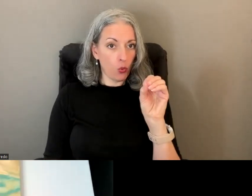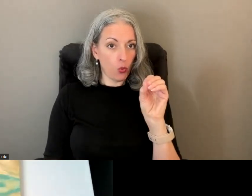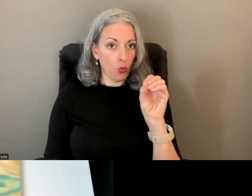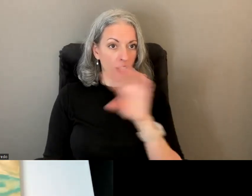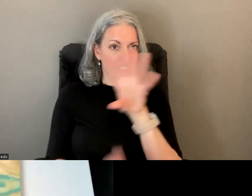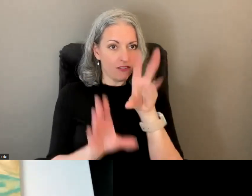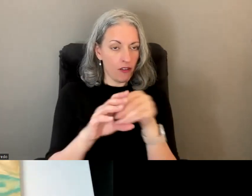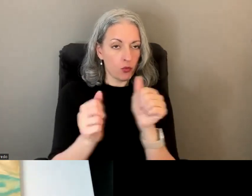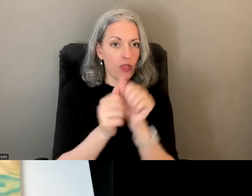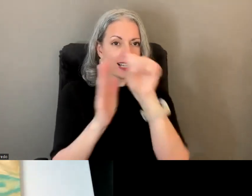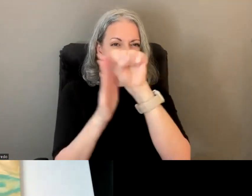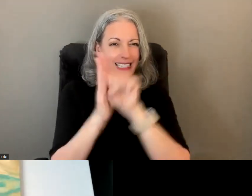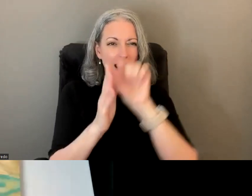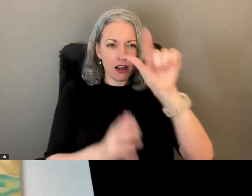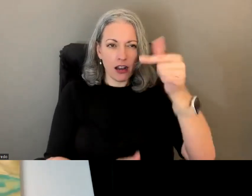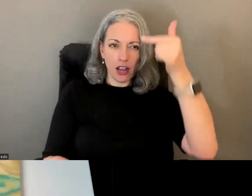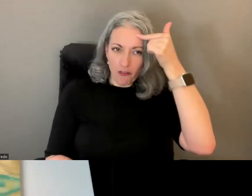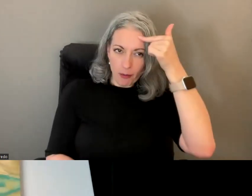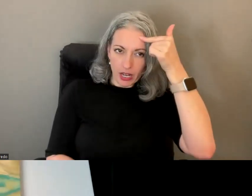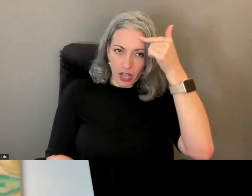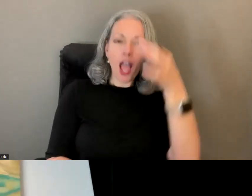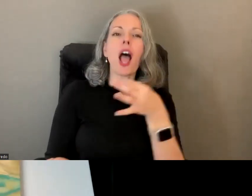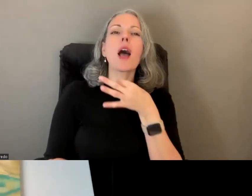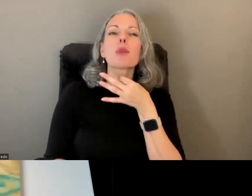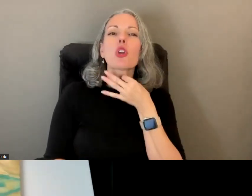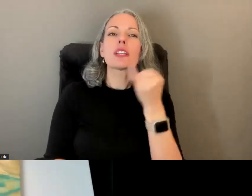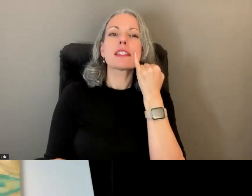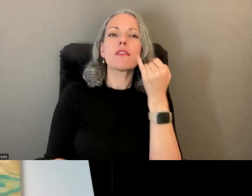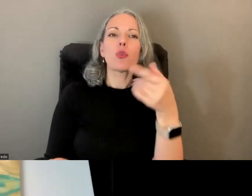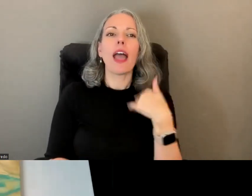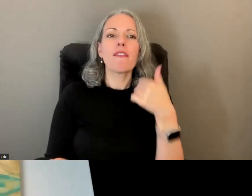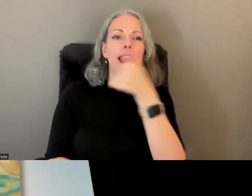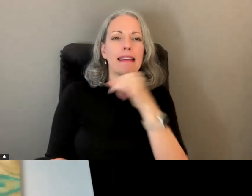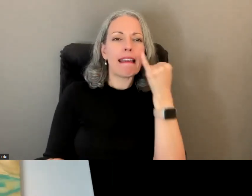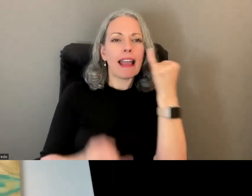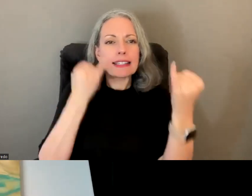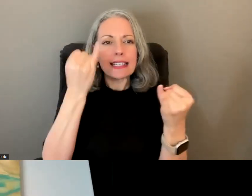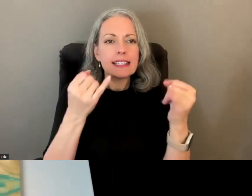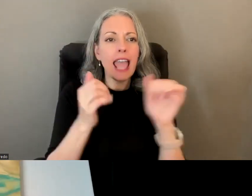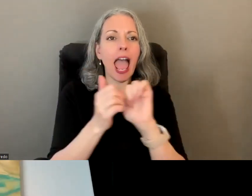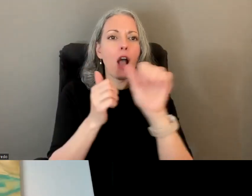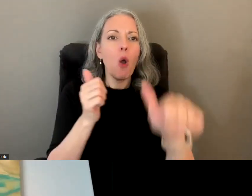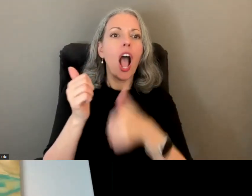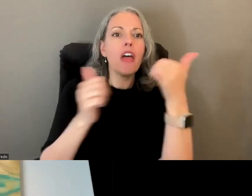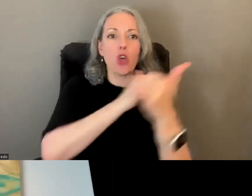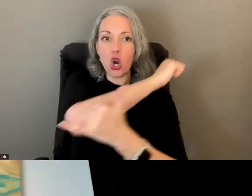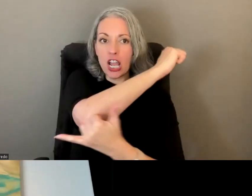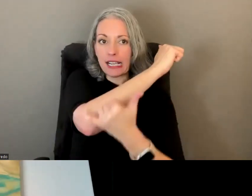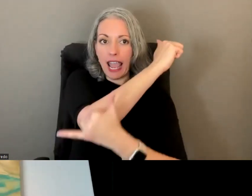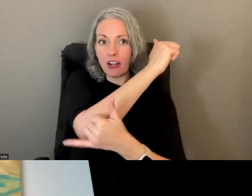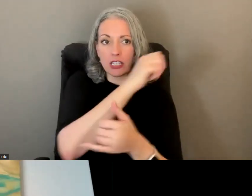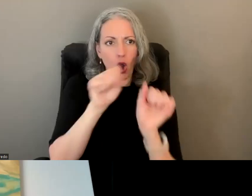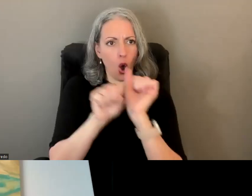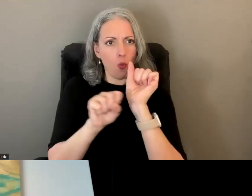state government. And I wondered if we have any ideas about how other counties are working towards sustainability of